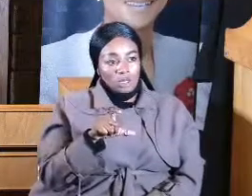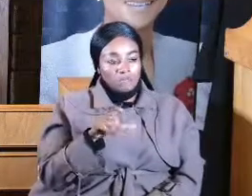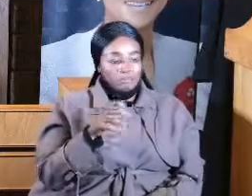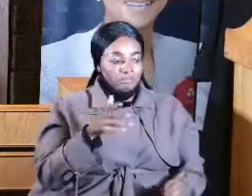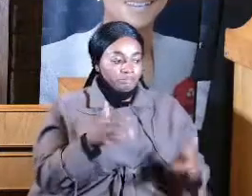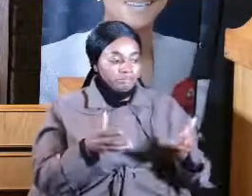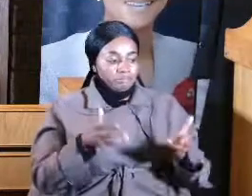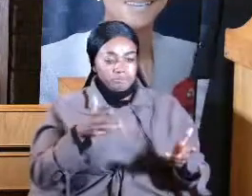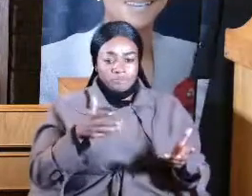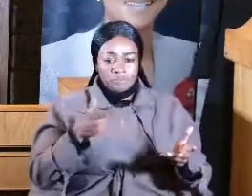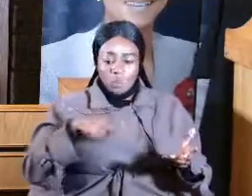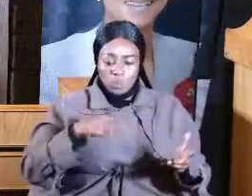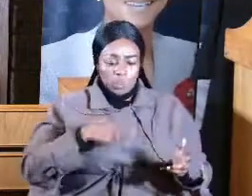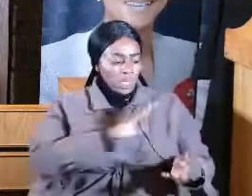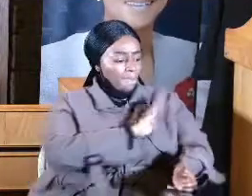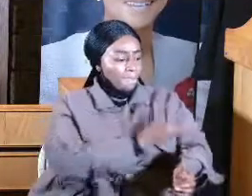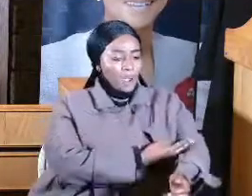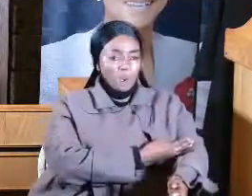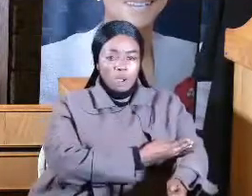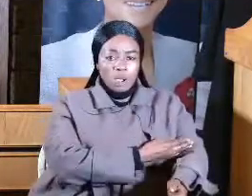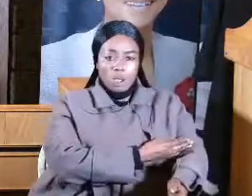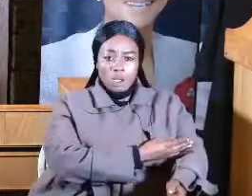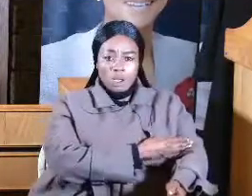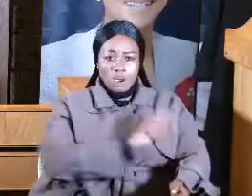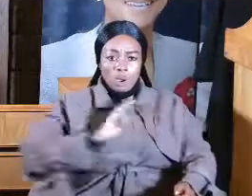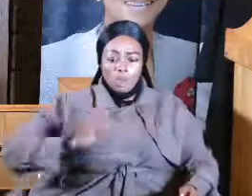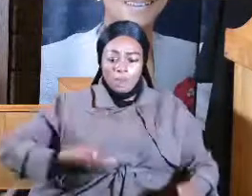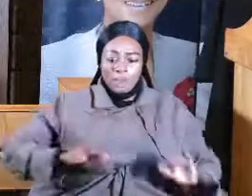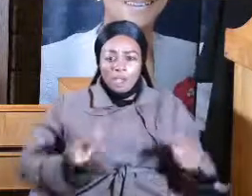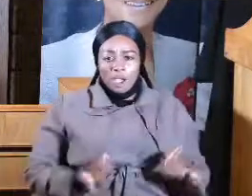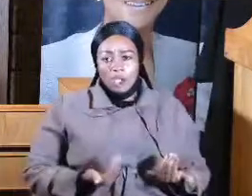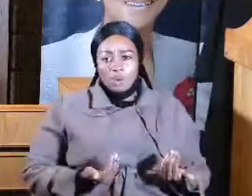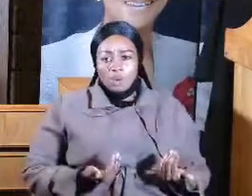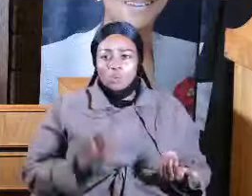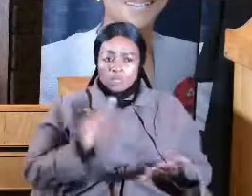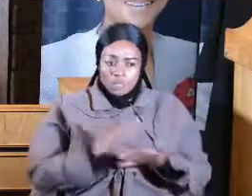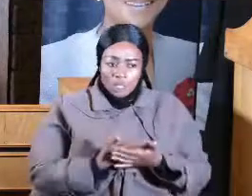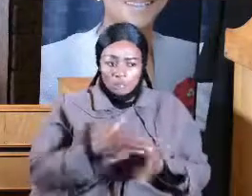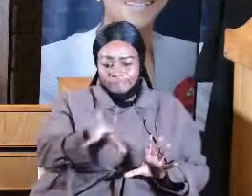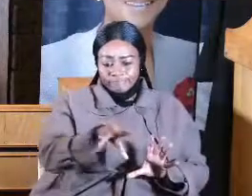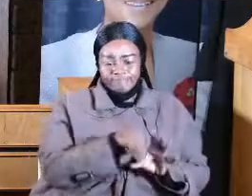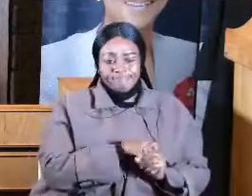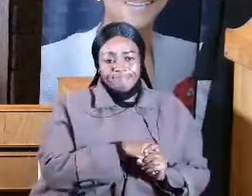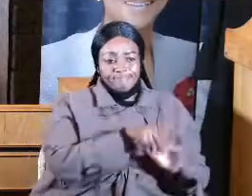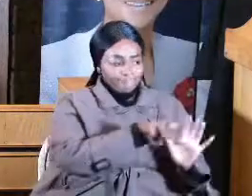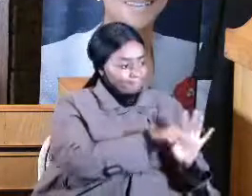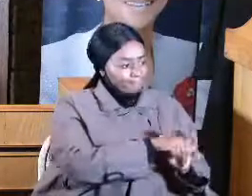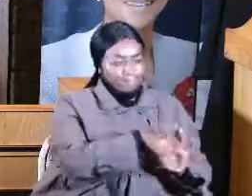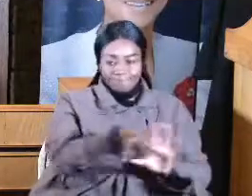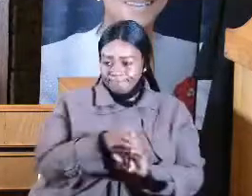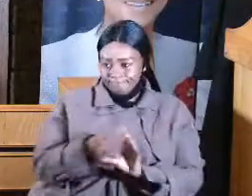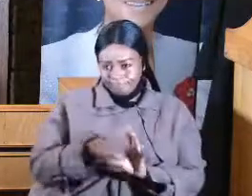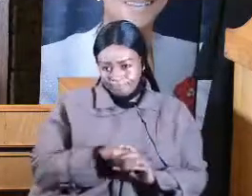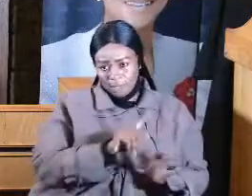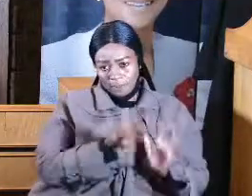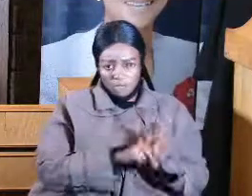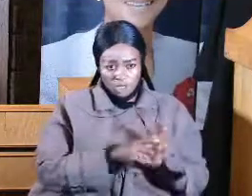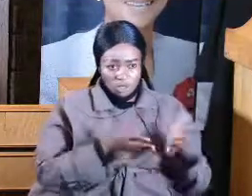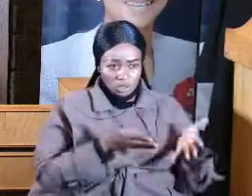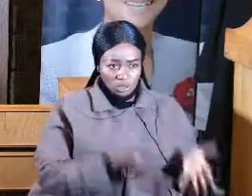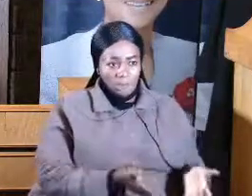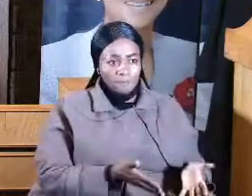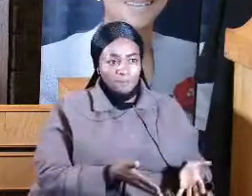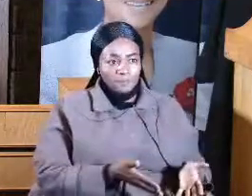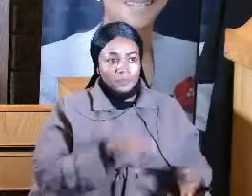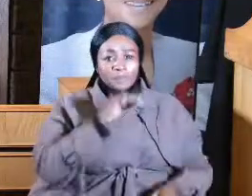do we capacitate women to be able to be part and participate in those positions, because it